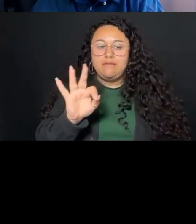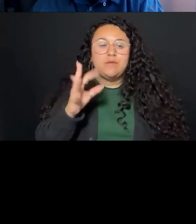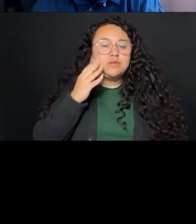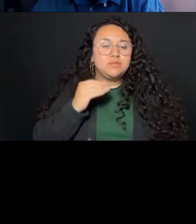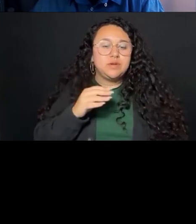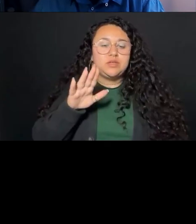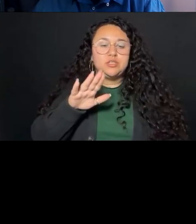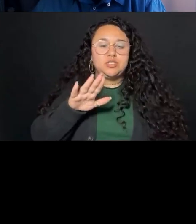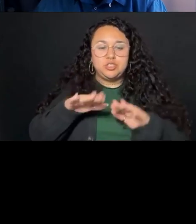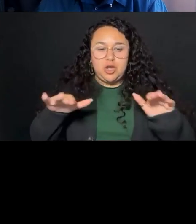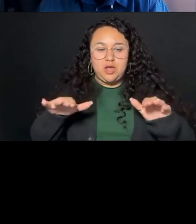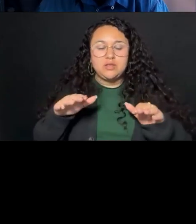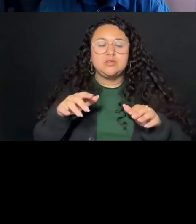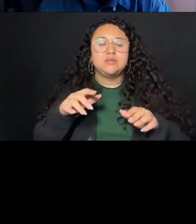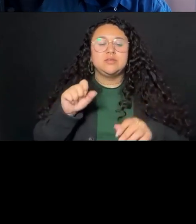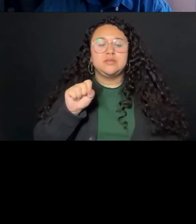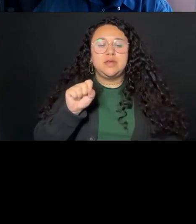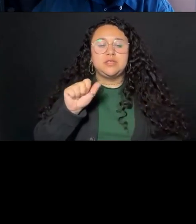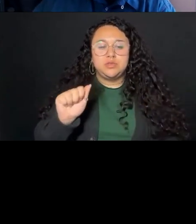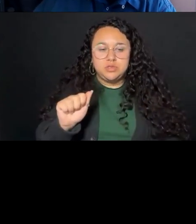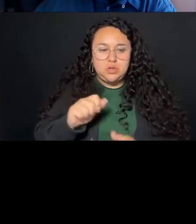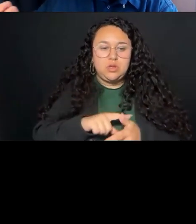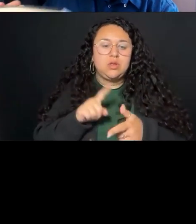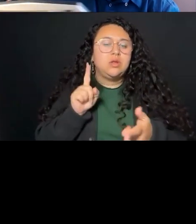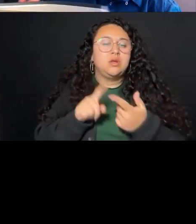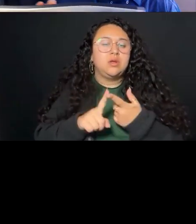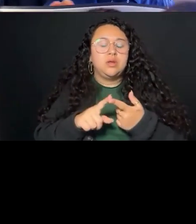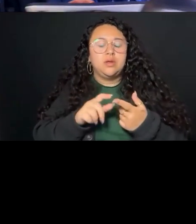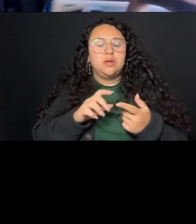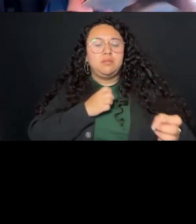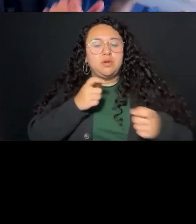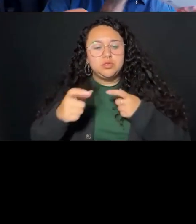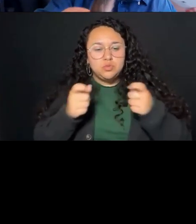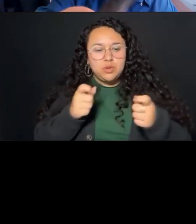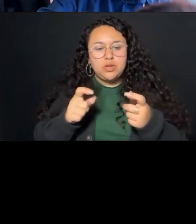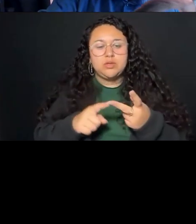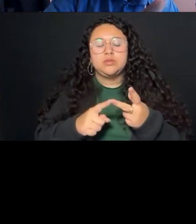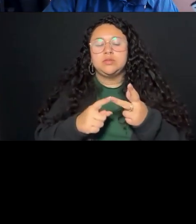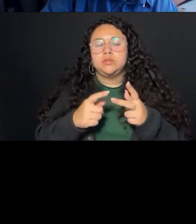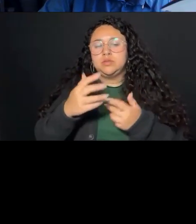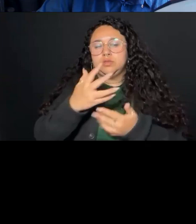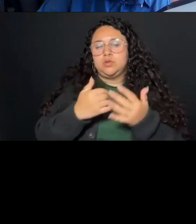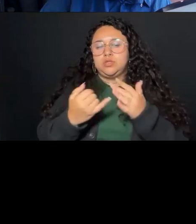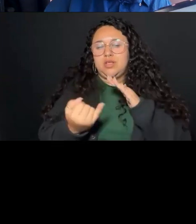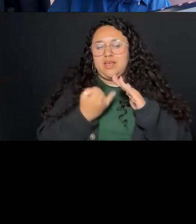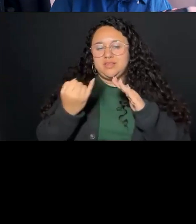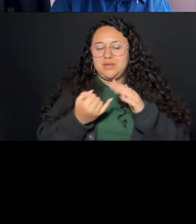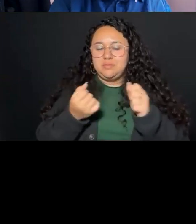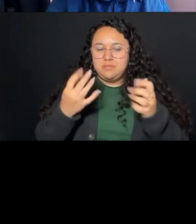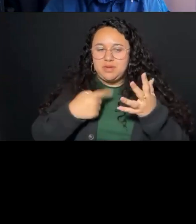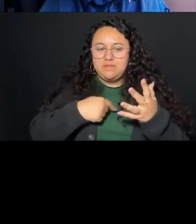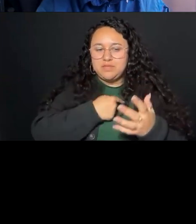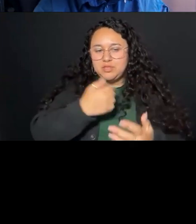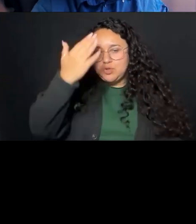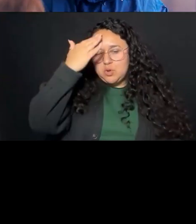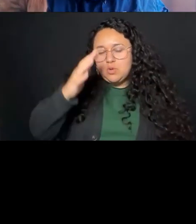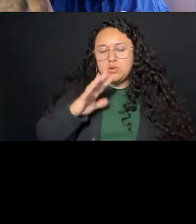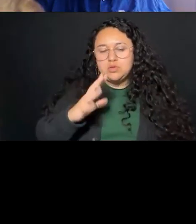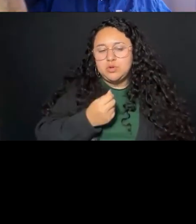emotional regulation, with social isolation. And many of us know that trans folks may be experiencing